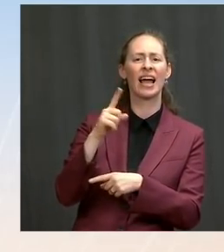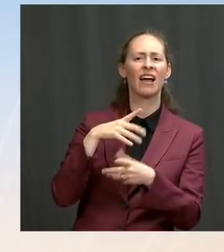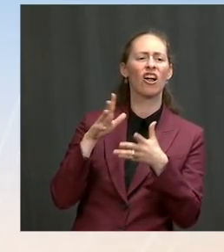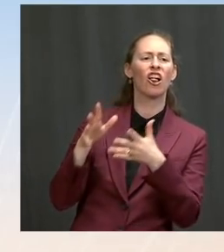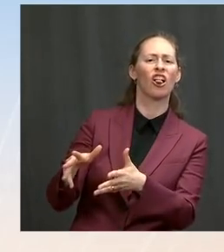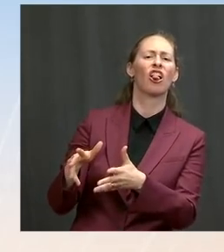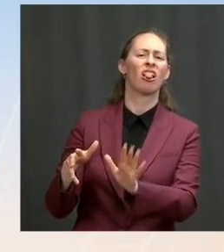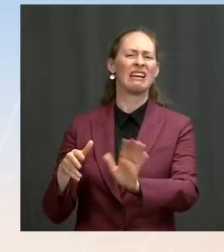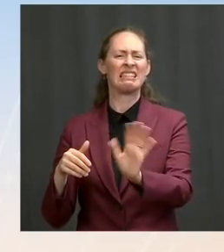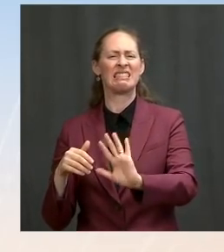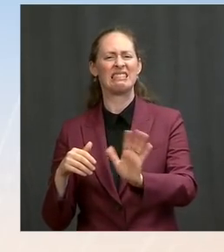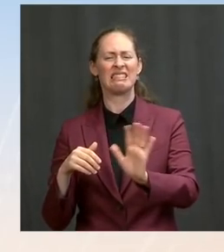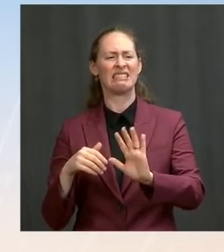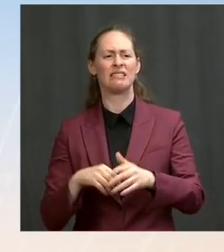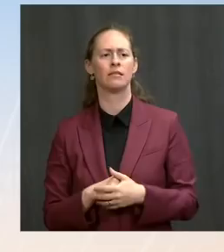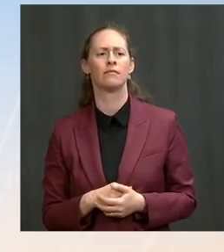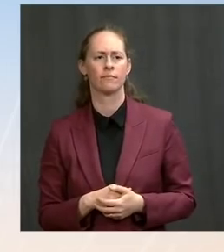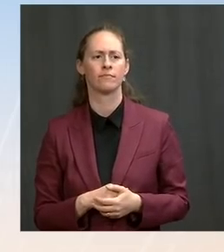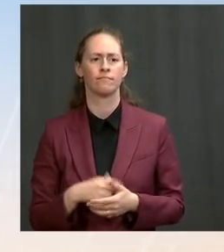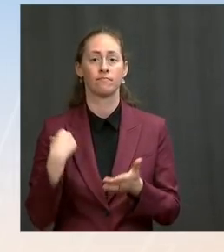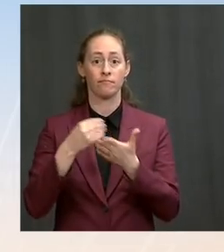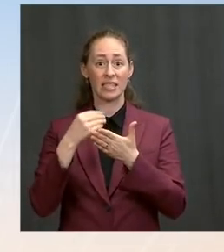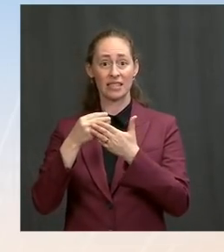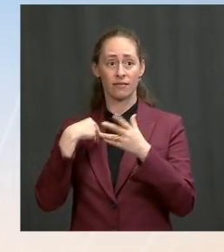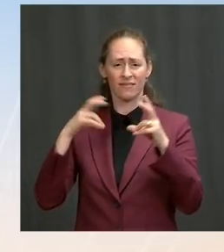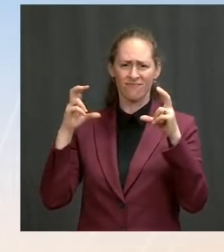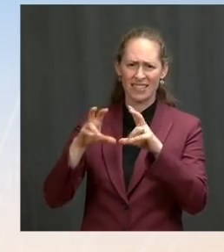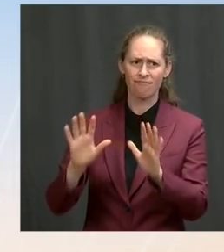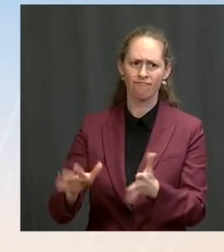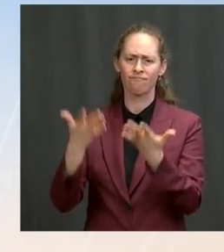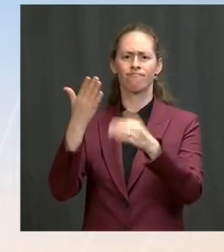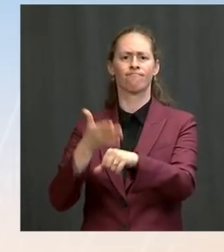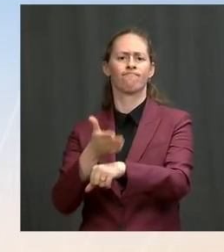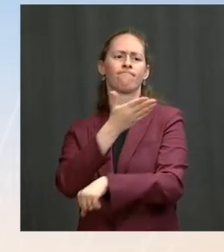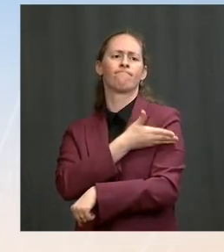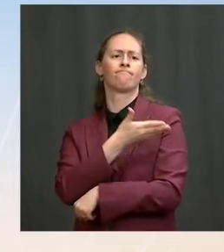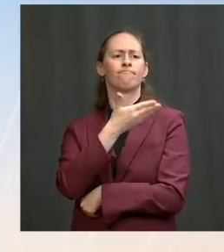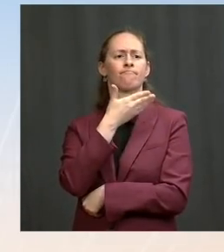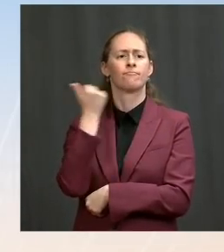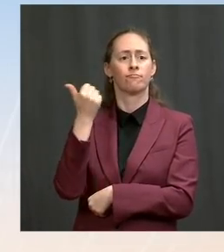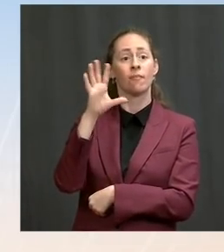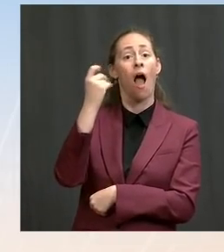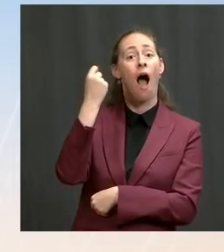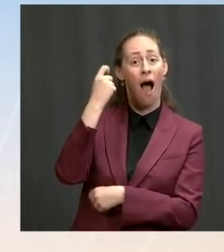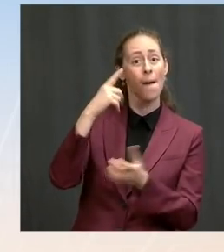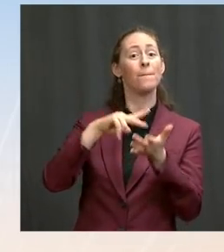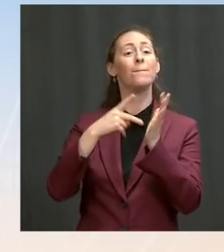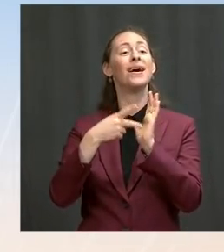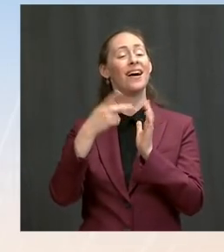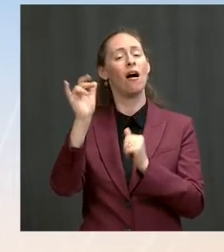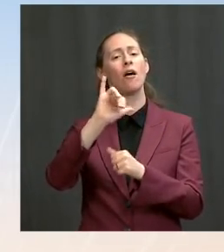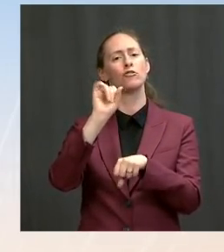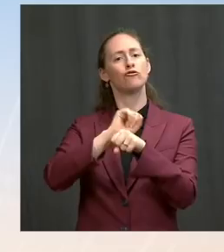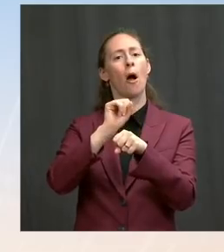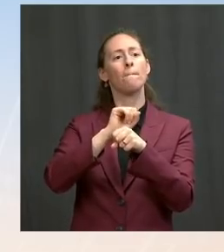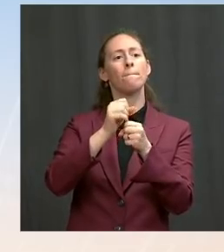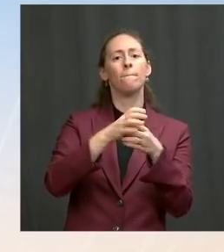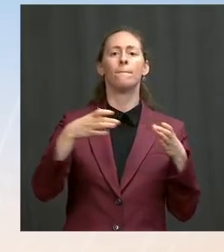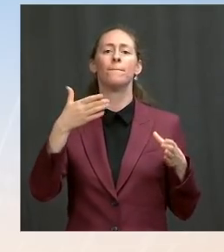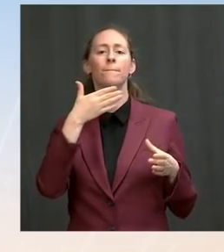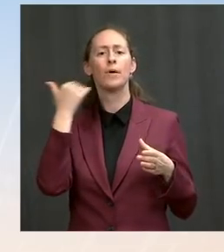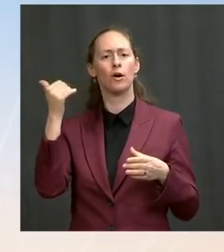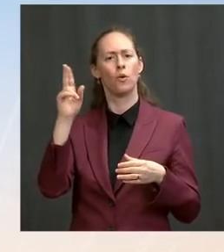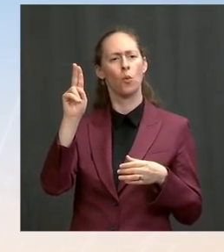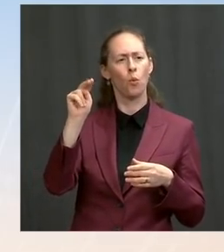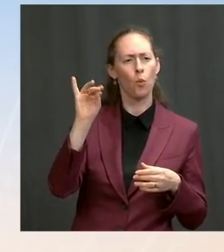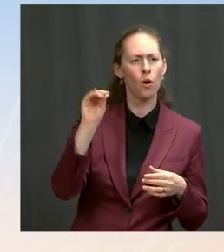our communities, it will create good-paying union jobs and strengthen the future water workforce of our nation.